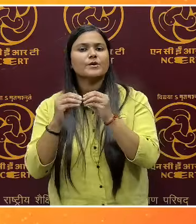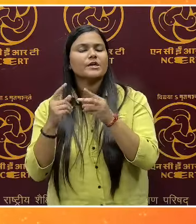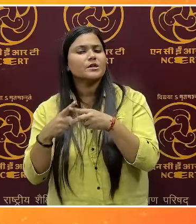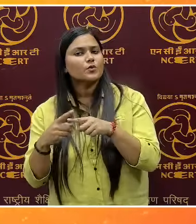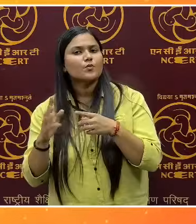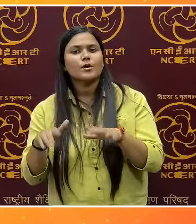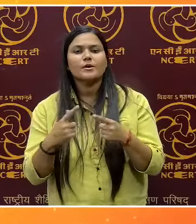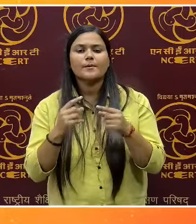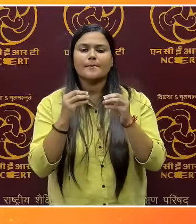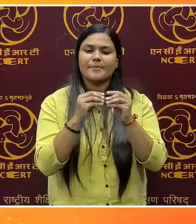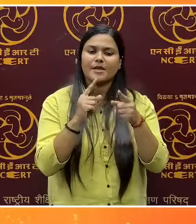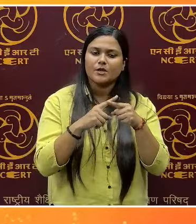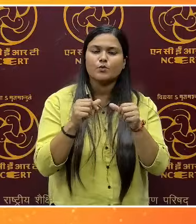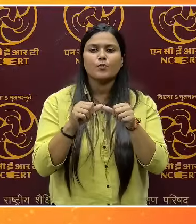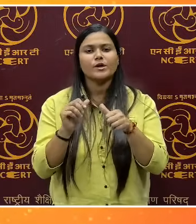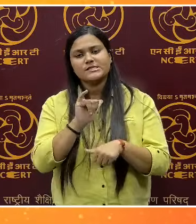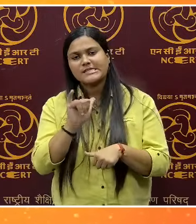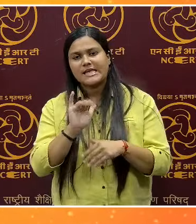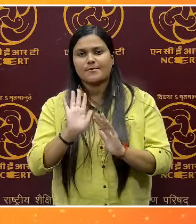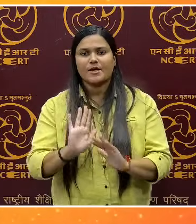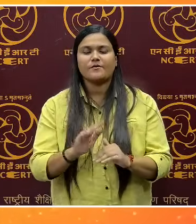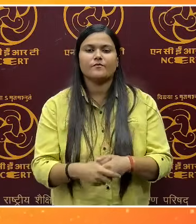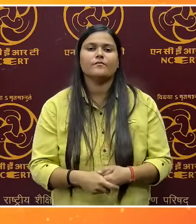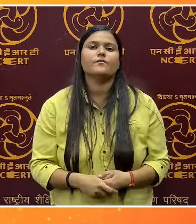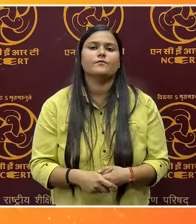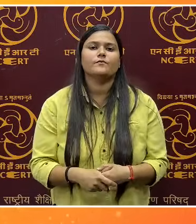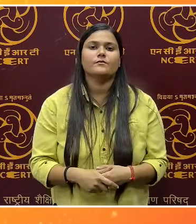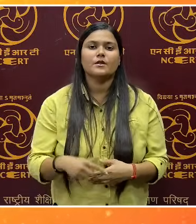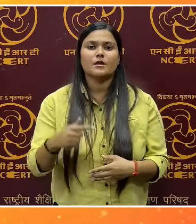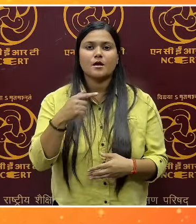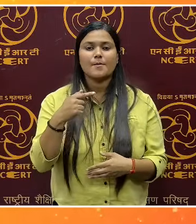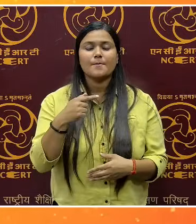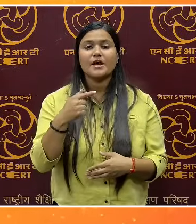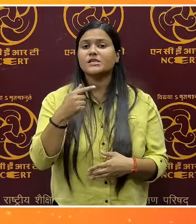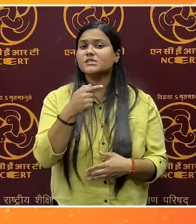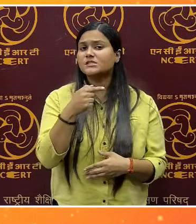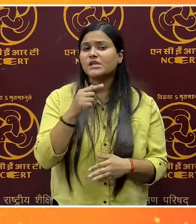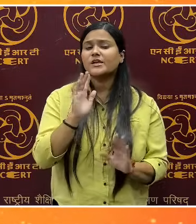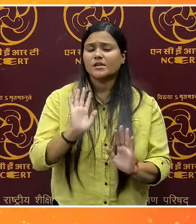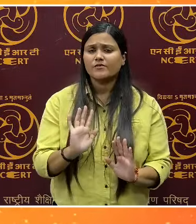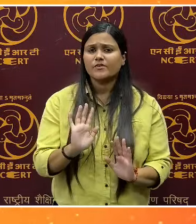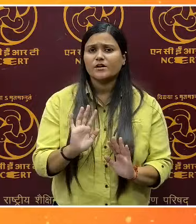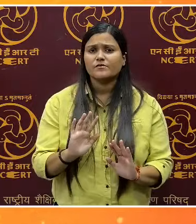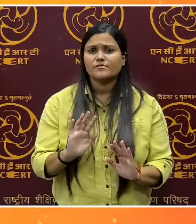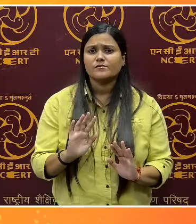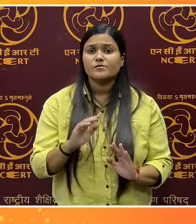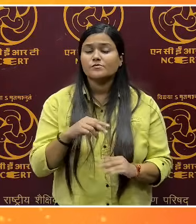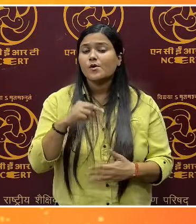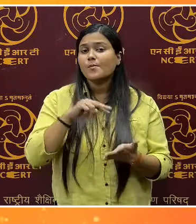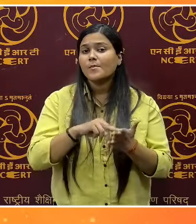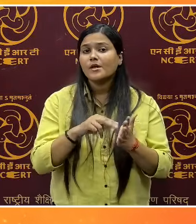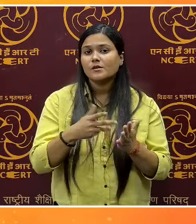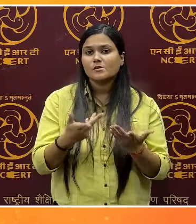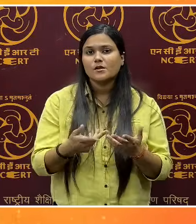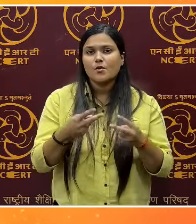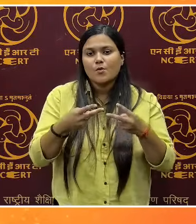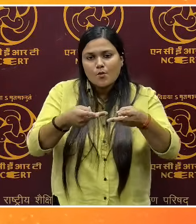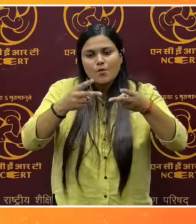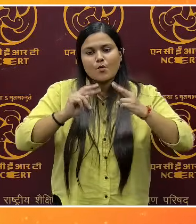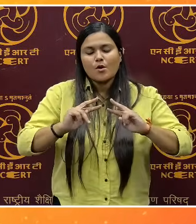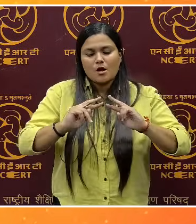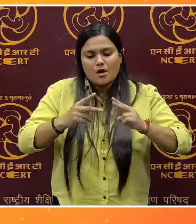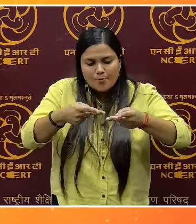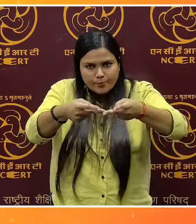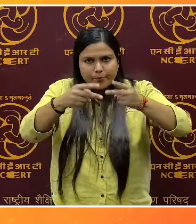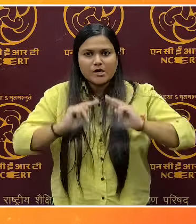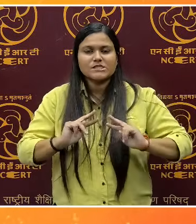a. Here children, x to the power minus a. When I have power as negative, what does it mean? I will take reciprocal of